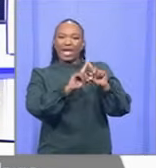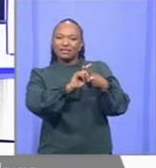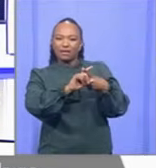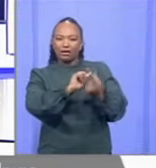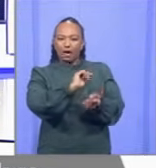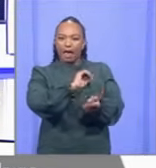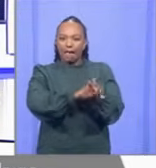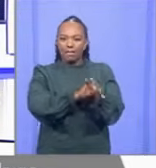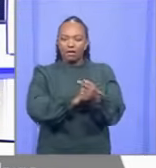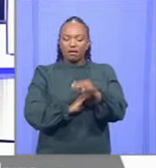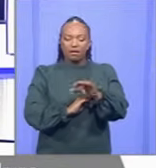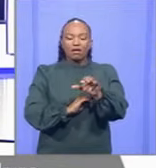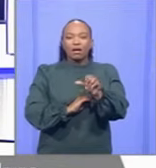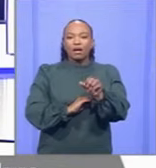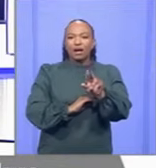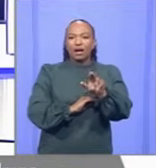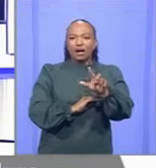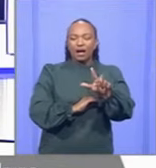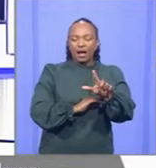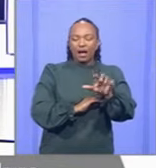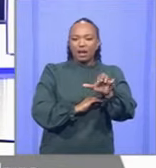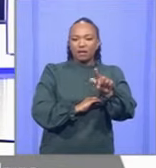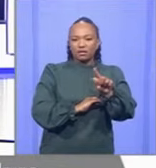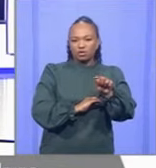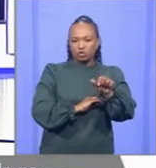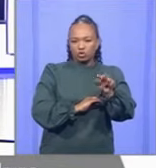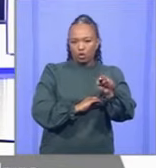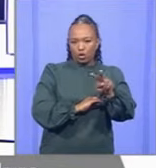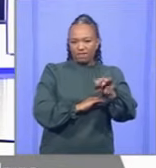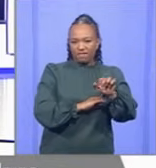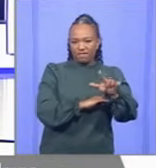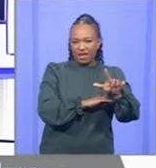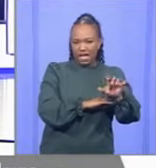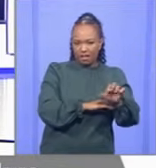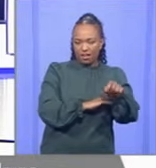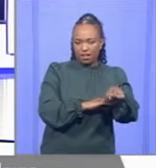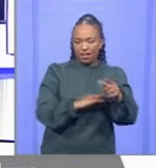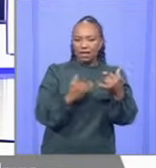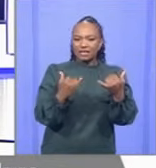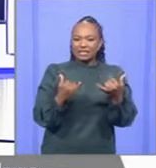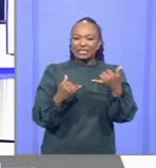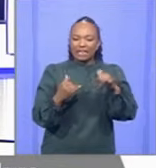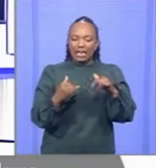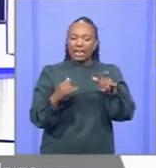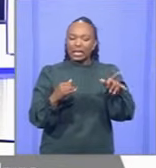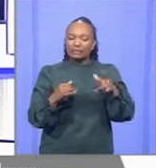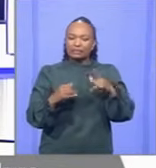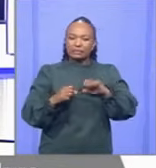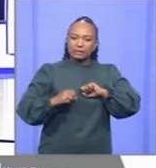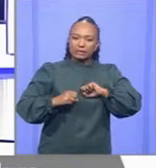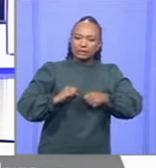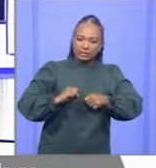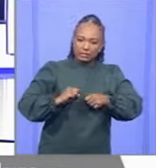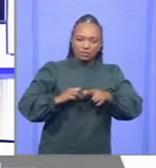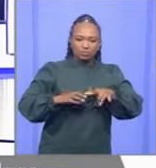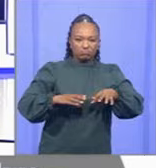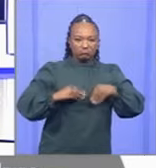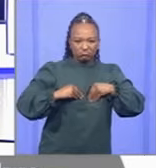Carletonville ka bodikela bja Gauteng ba sa katana le kgakanego ya go amogela masetlapelo a go lahlegelwa